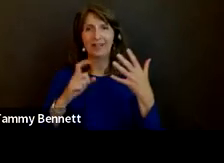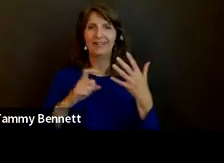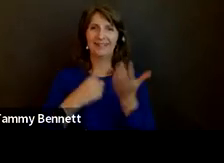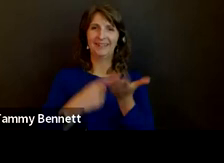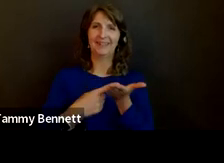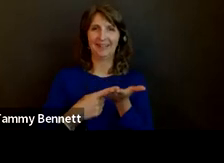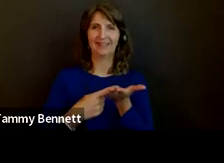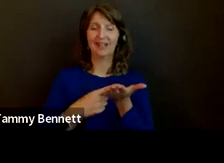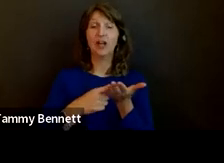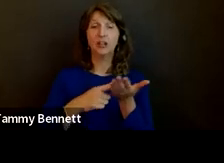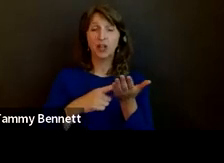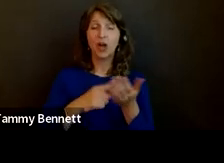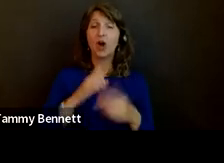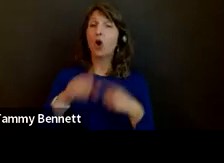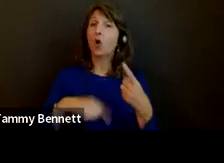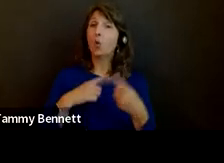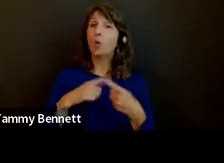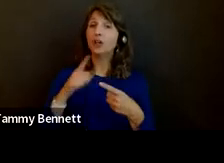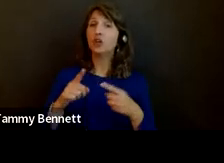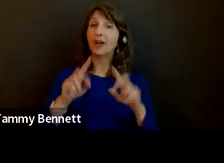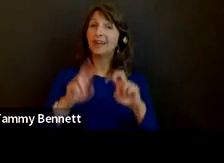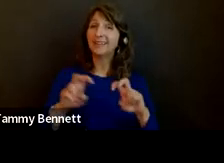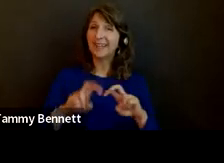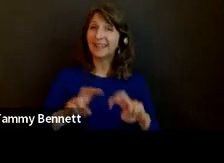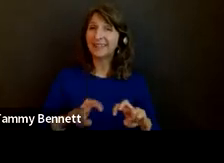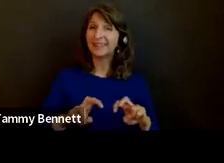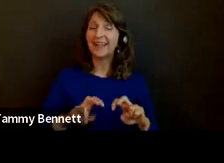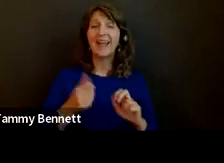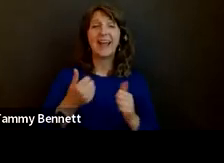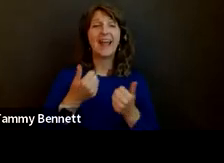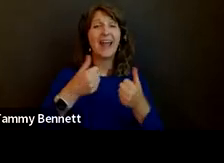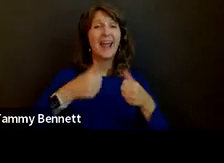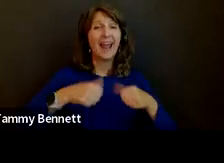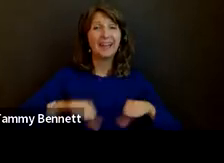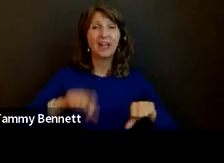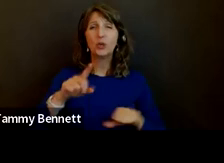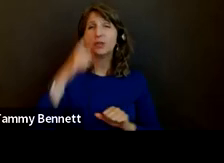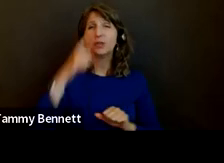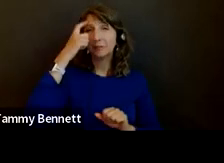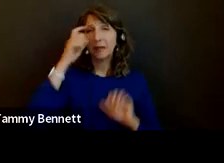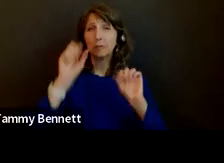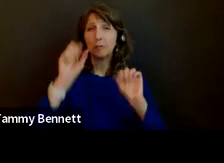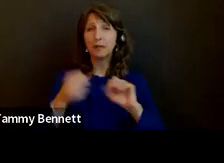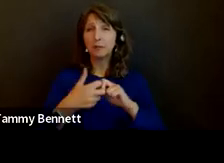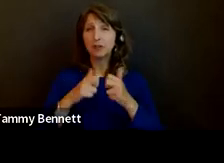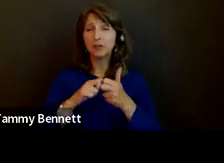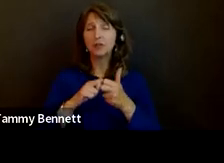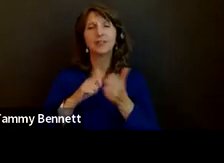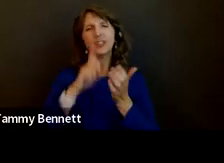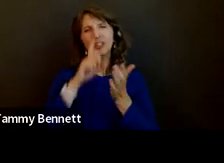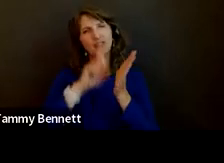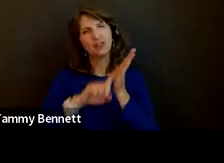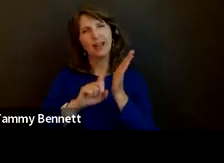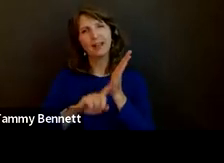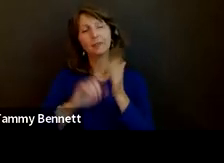remember that when you are assessing, look at everything that you suspect has an issue. Also, if you have students that are